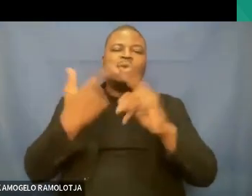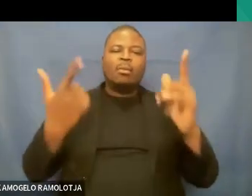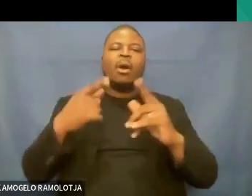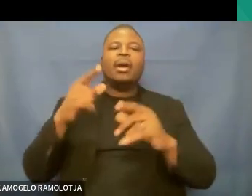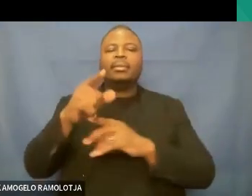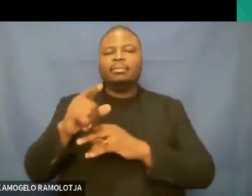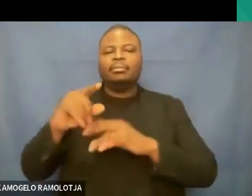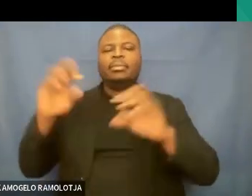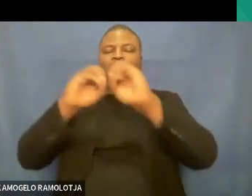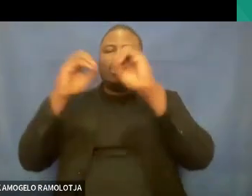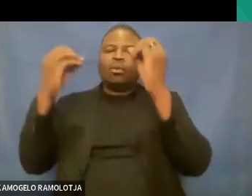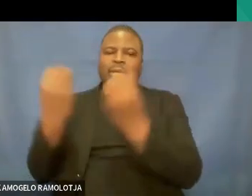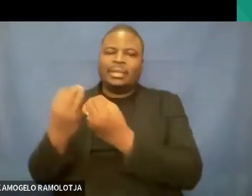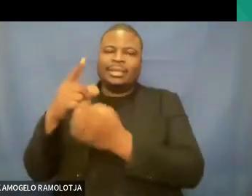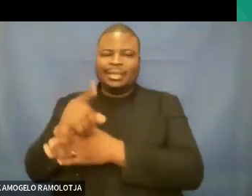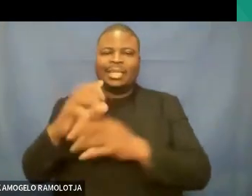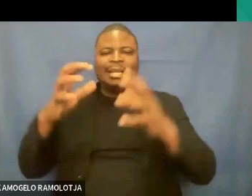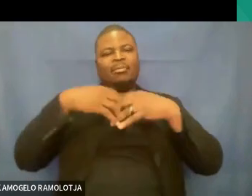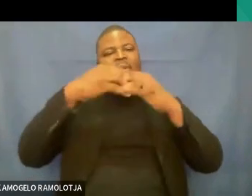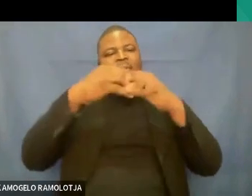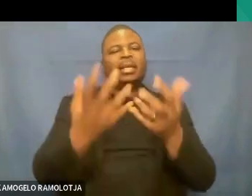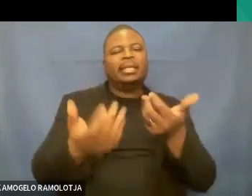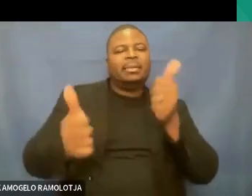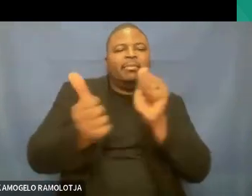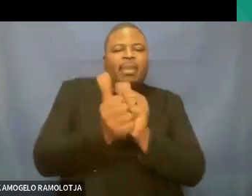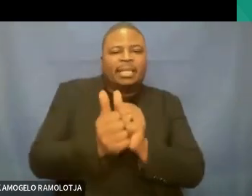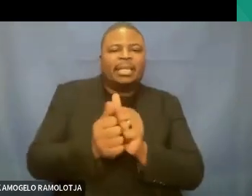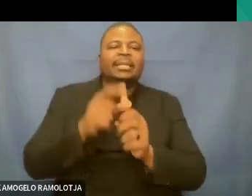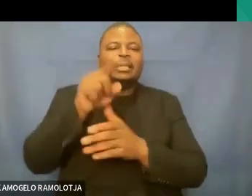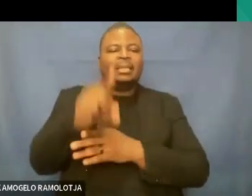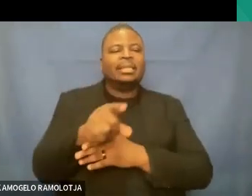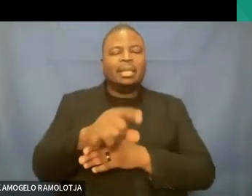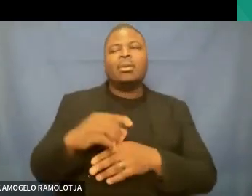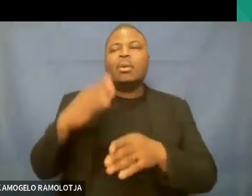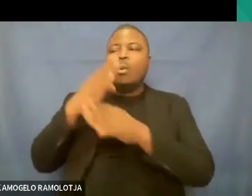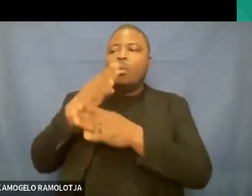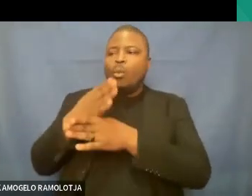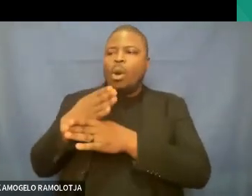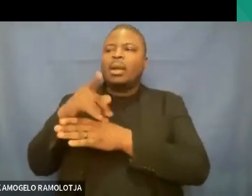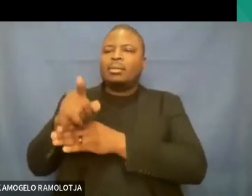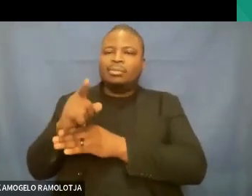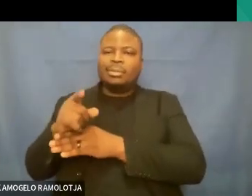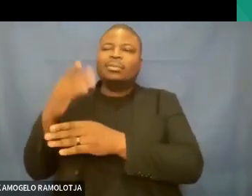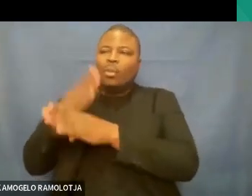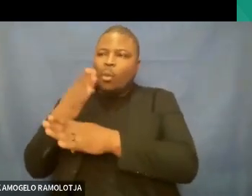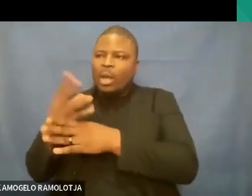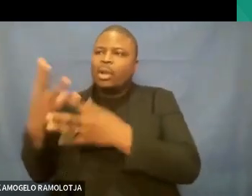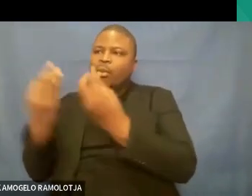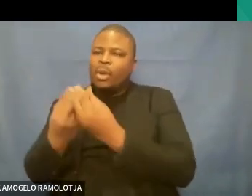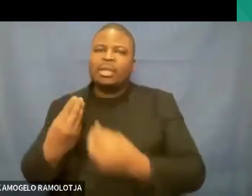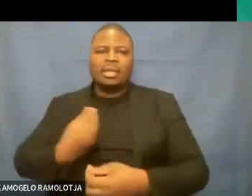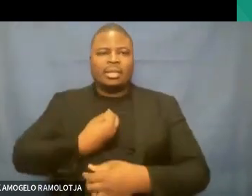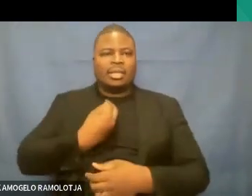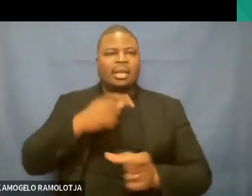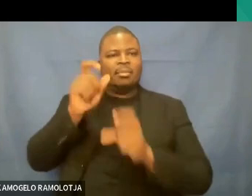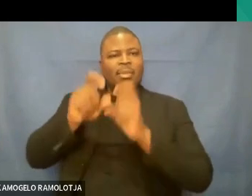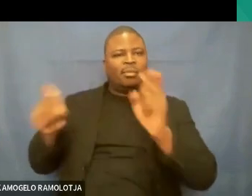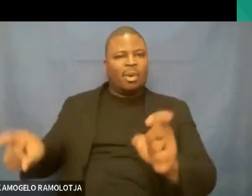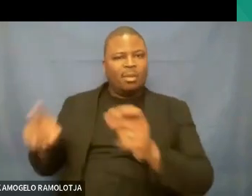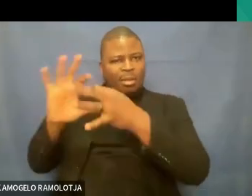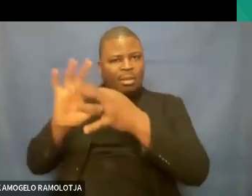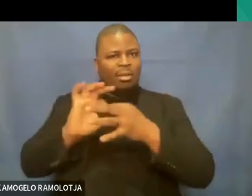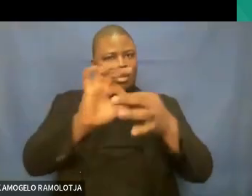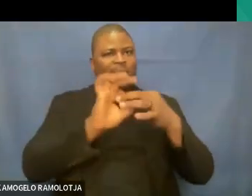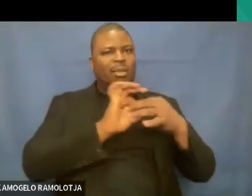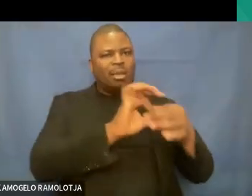the implementing partners, and they are the ones working on the ground with our young people and also with